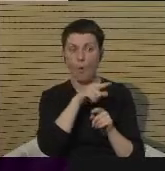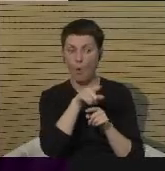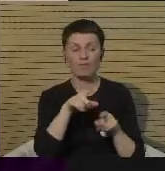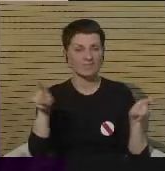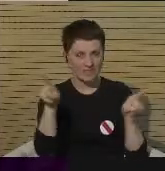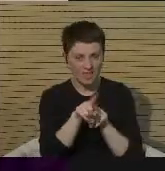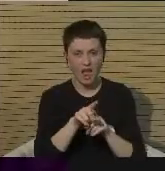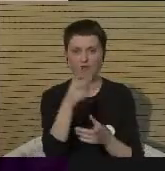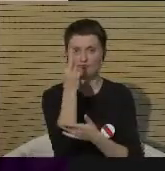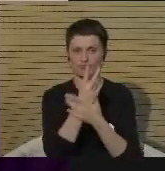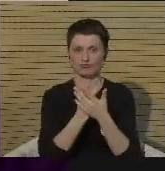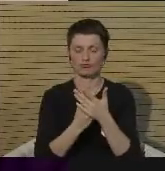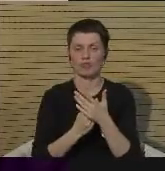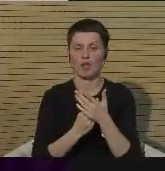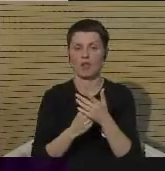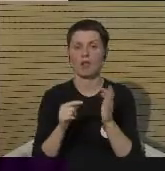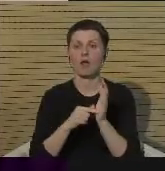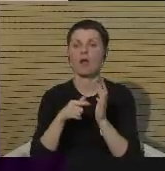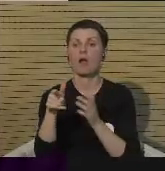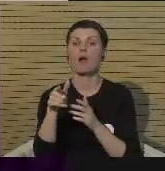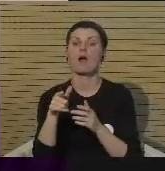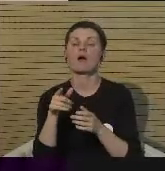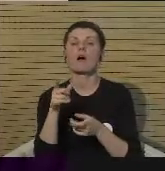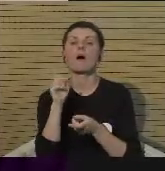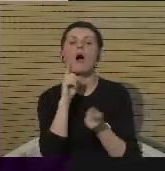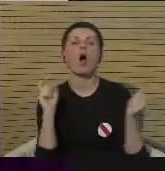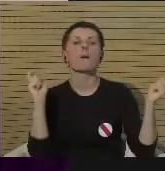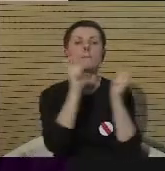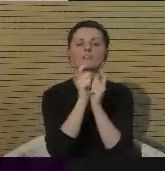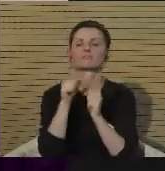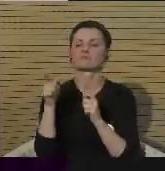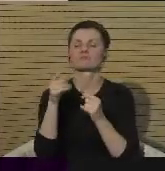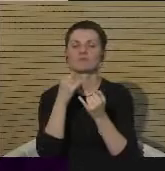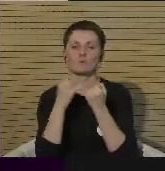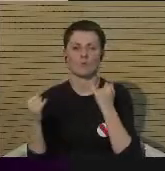with the quality of propaganda. They are